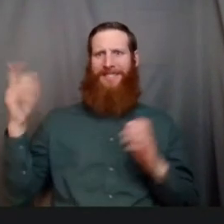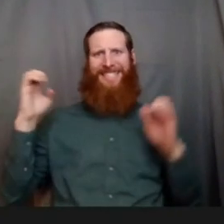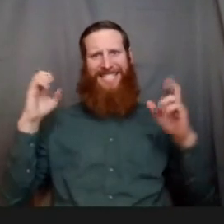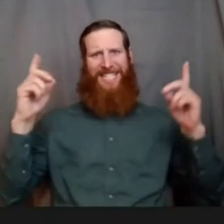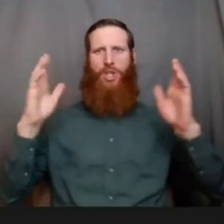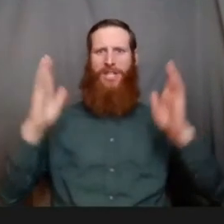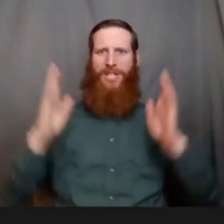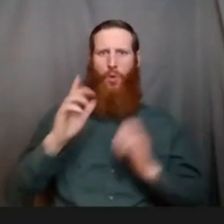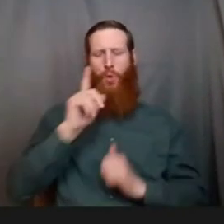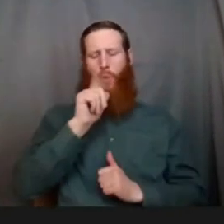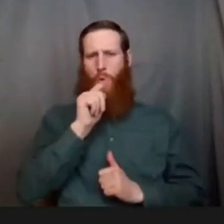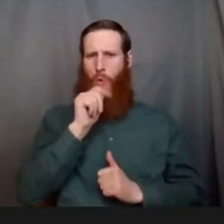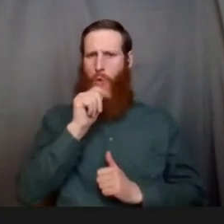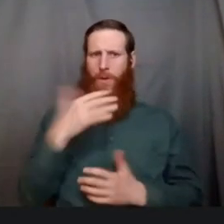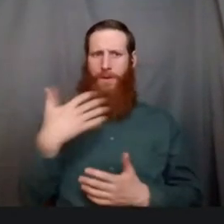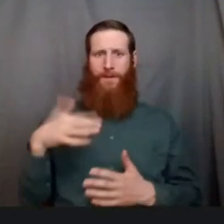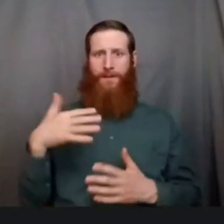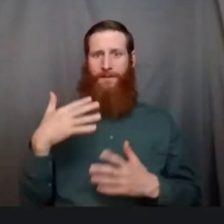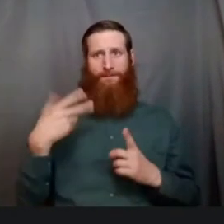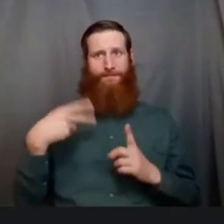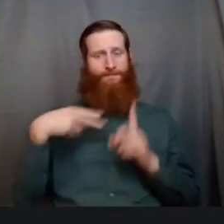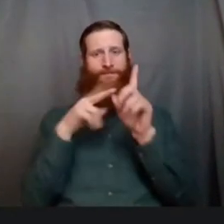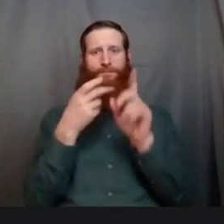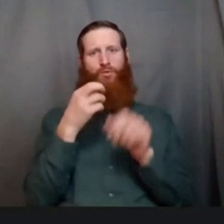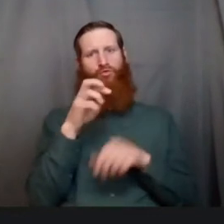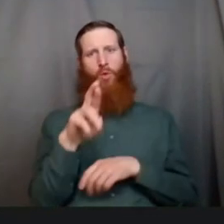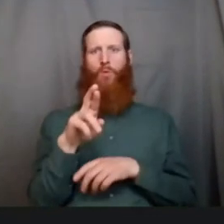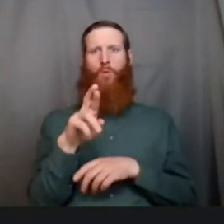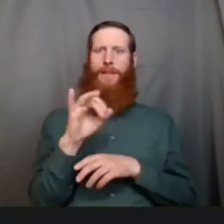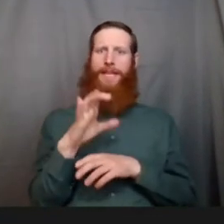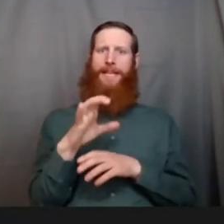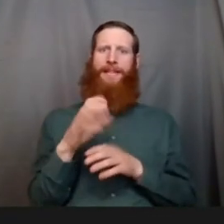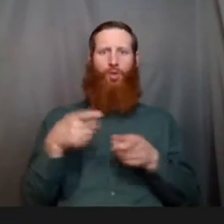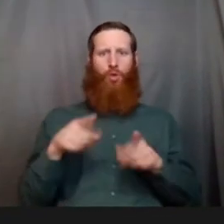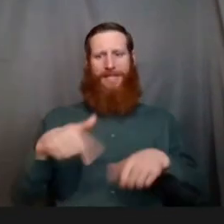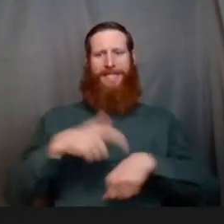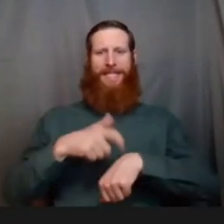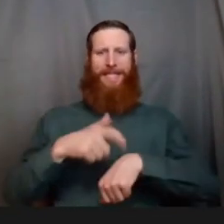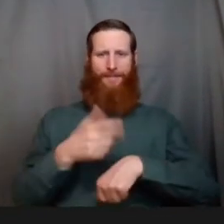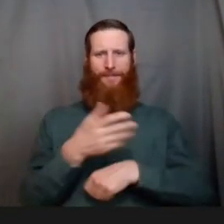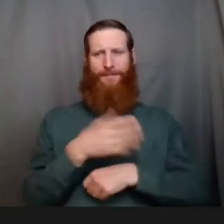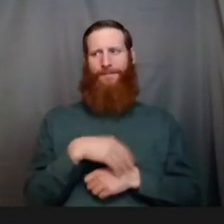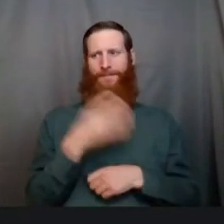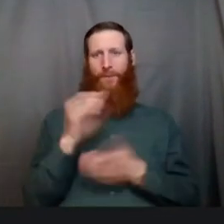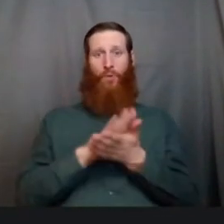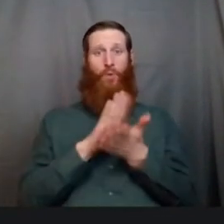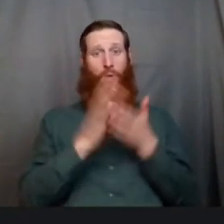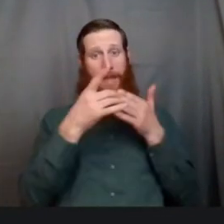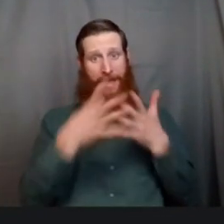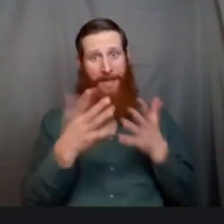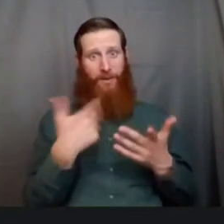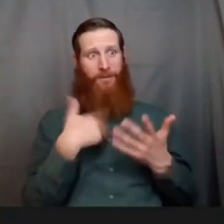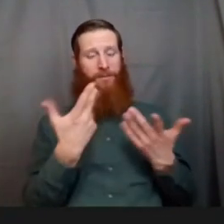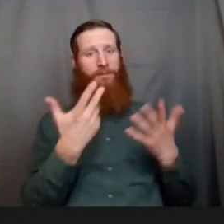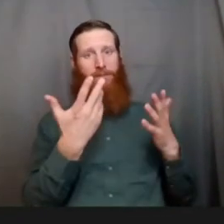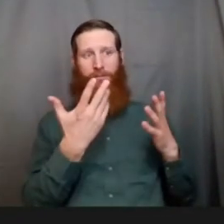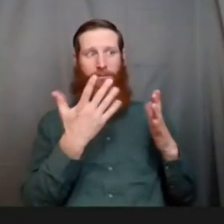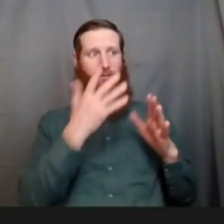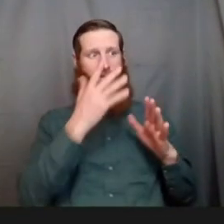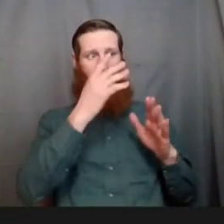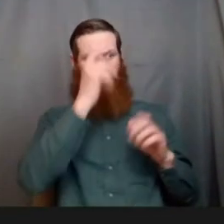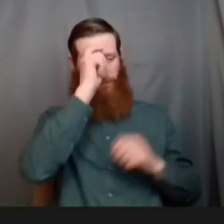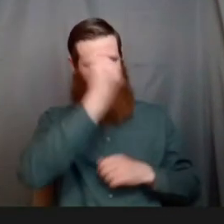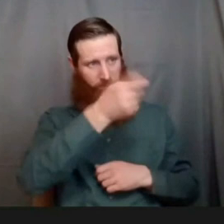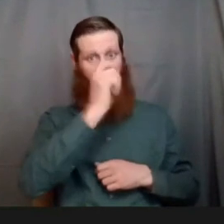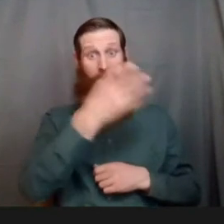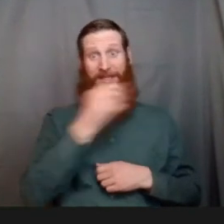been heroic during this time. And again, you know, in addition to school leaders, I also want to give a shout out to our educators across the system who